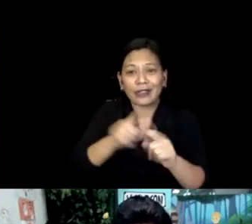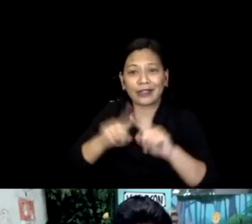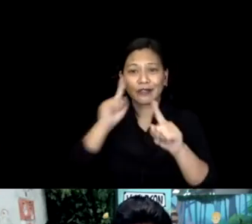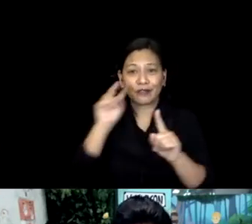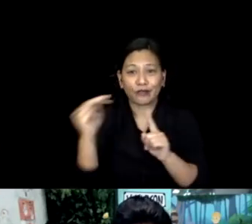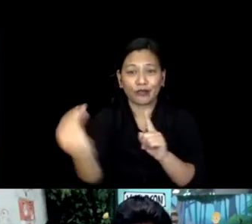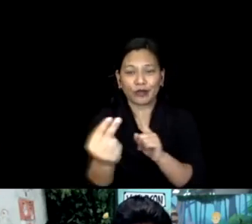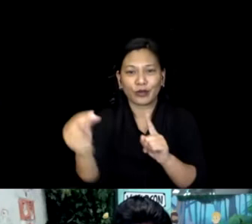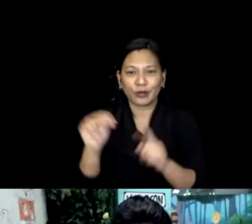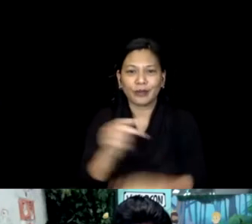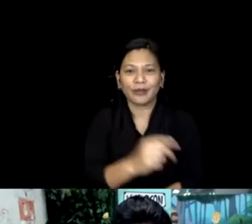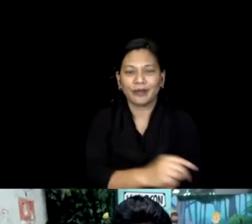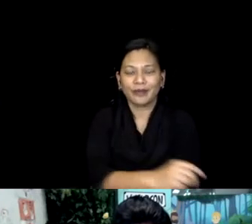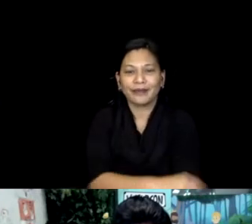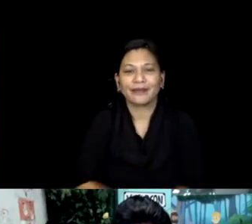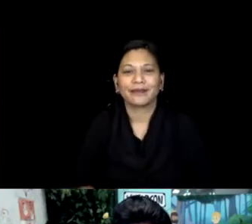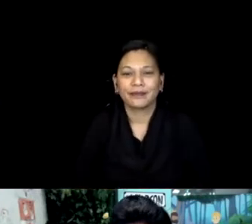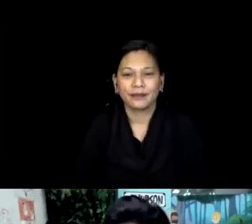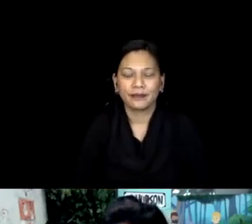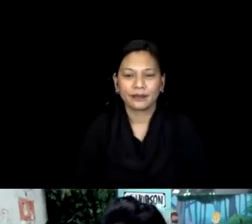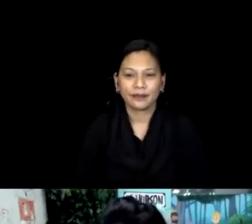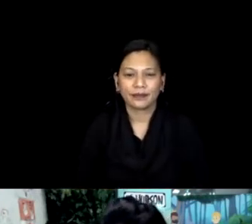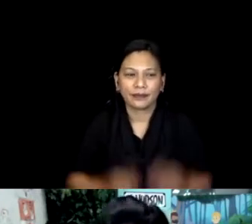from, different places.